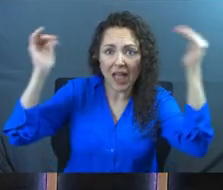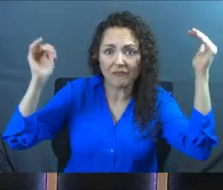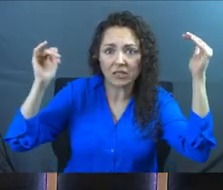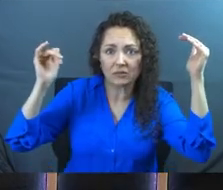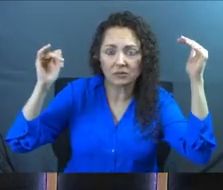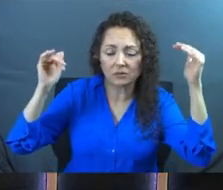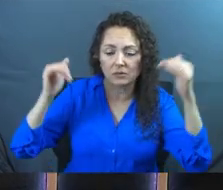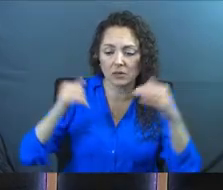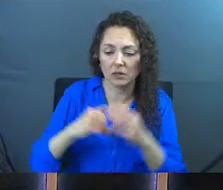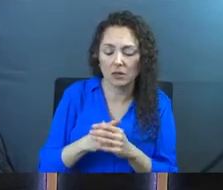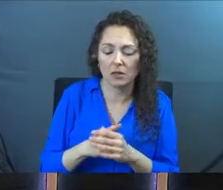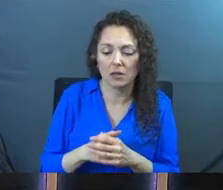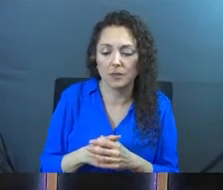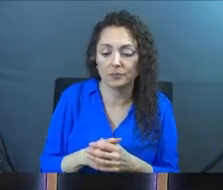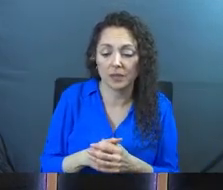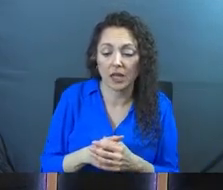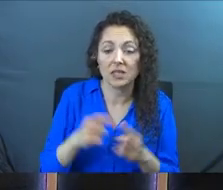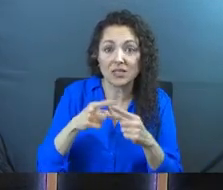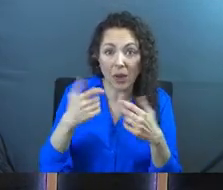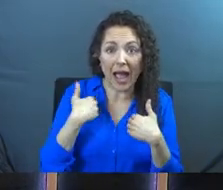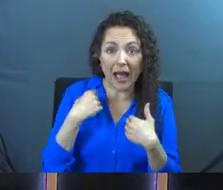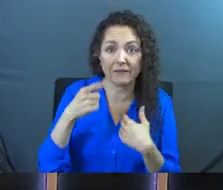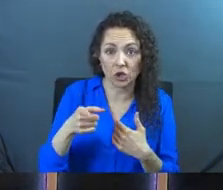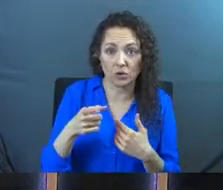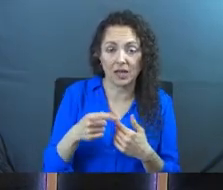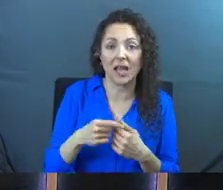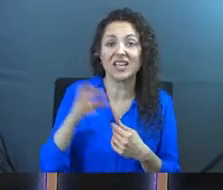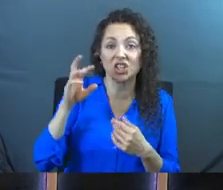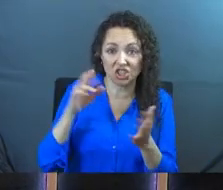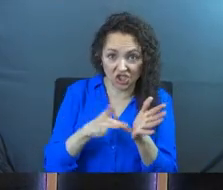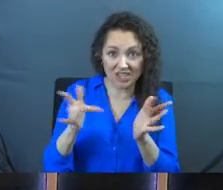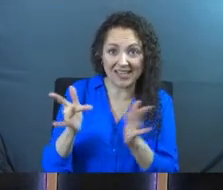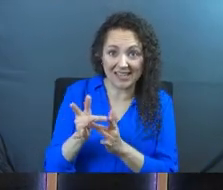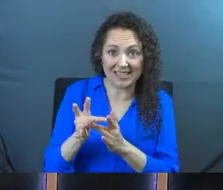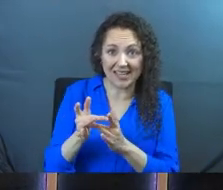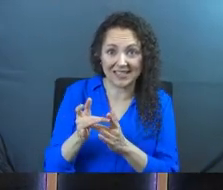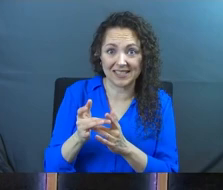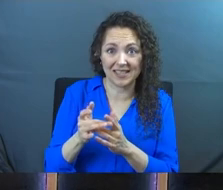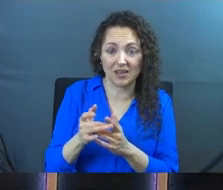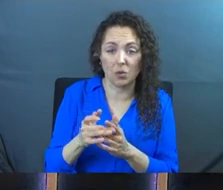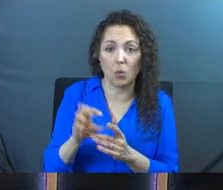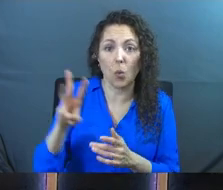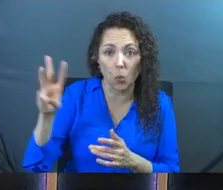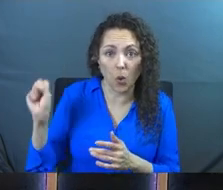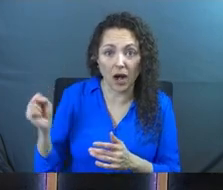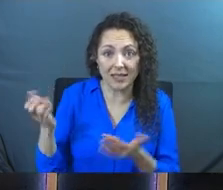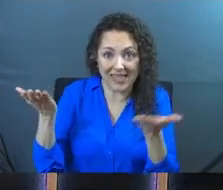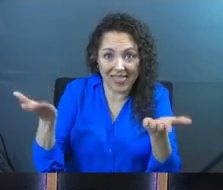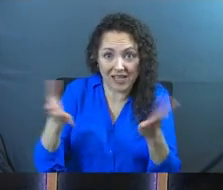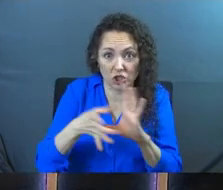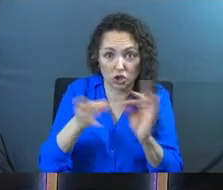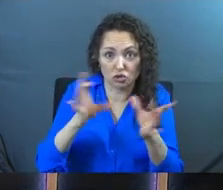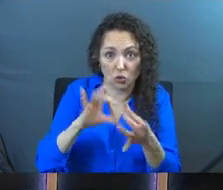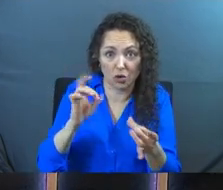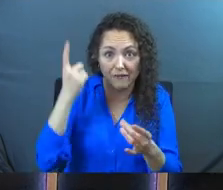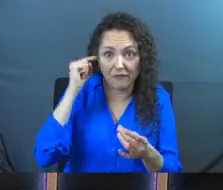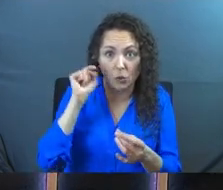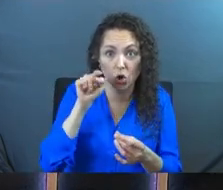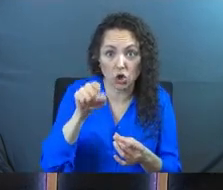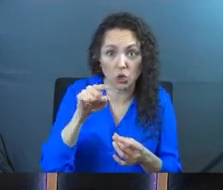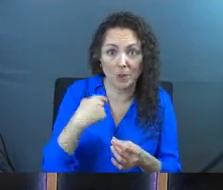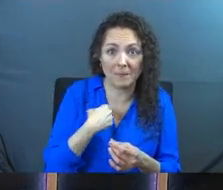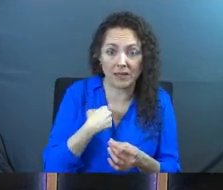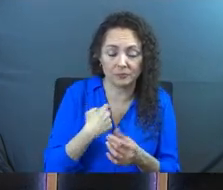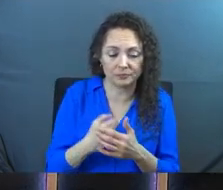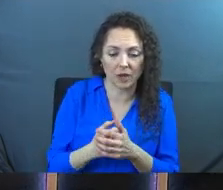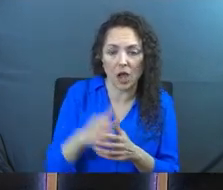mine. Jesus did this parable. So a couple of points here on the beauty and the value of Jesus in our